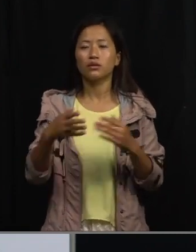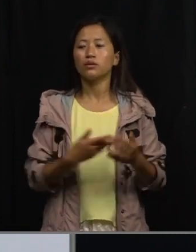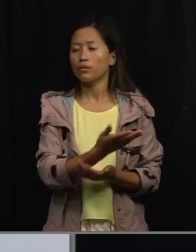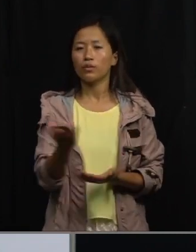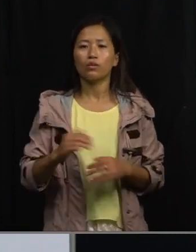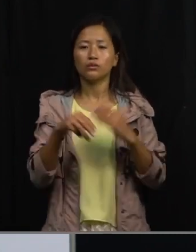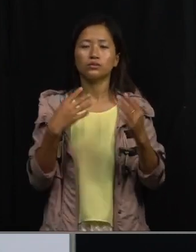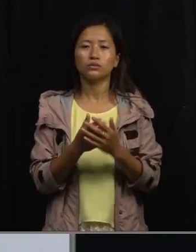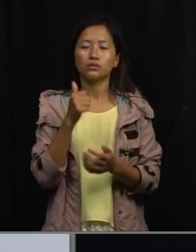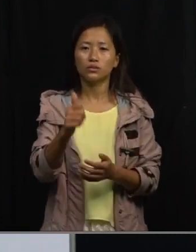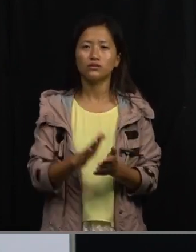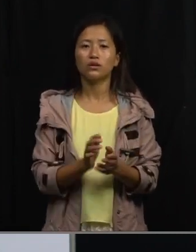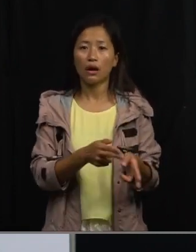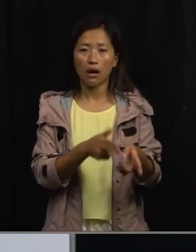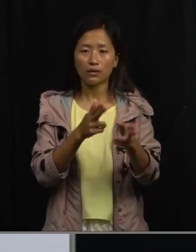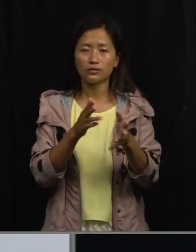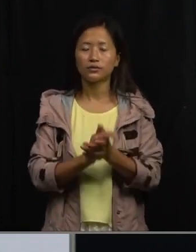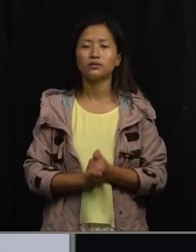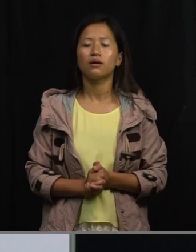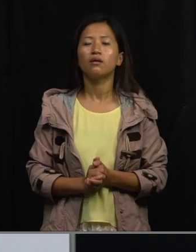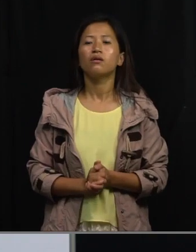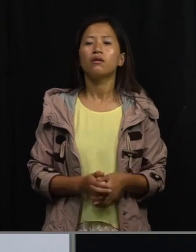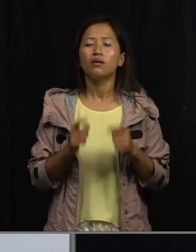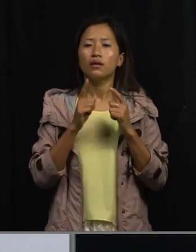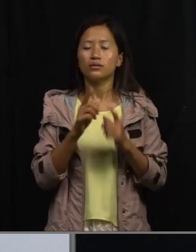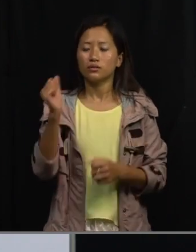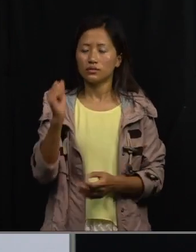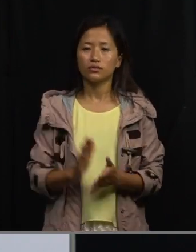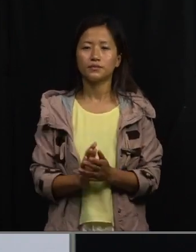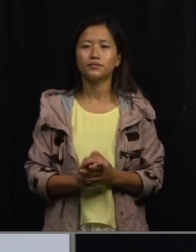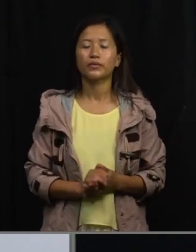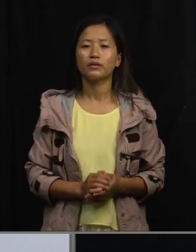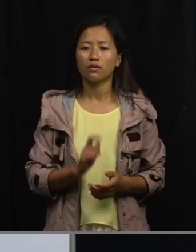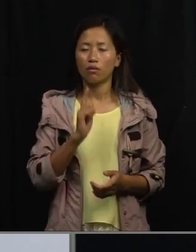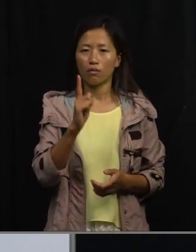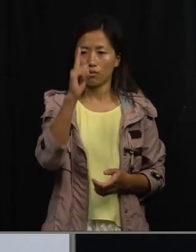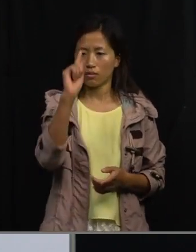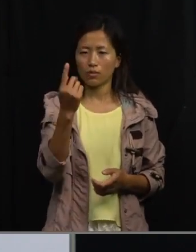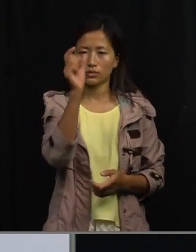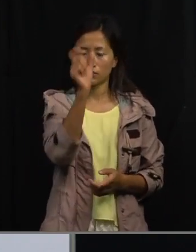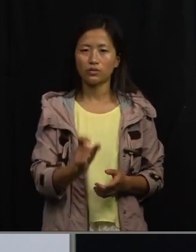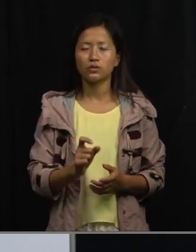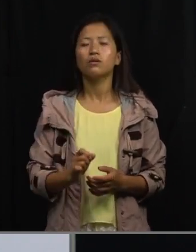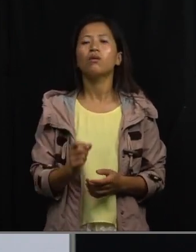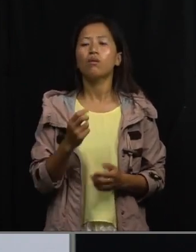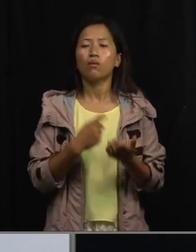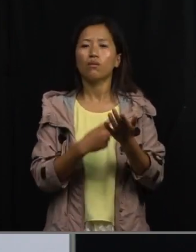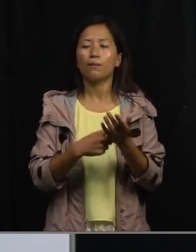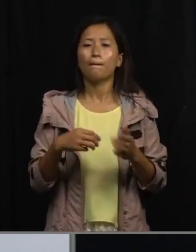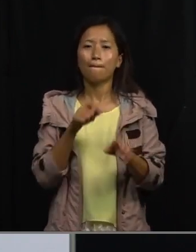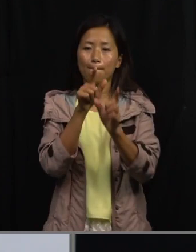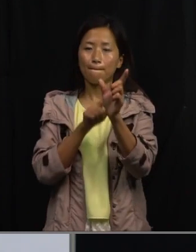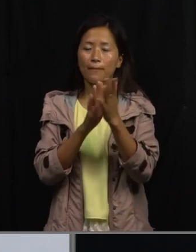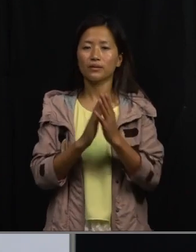know how to organize hunt, that is hunting, and also it was done individually or by groups. And